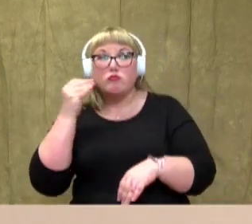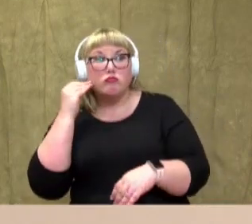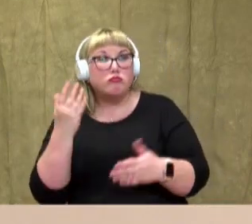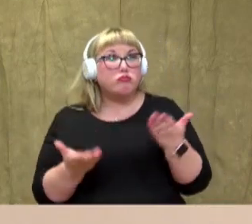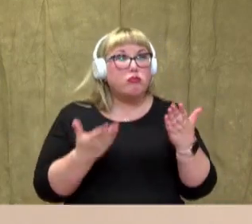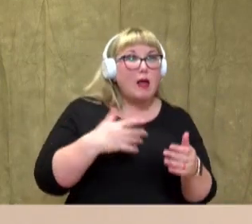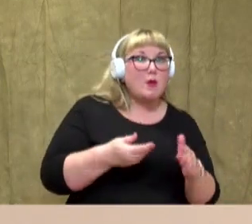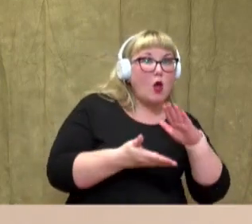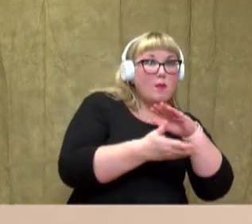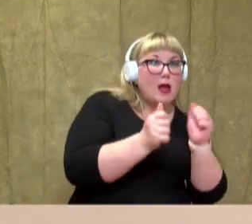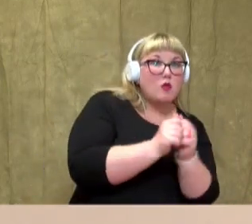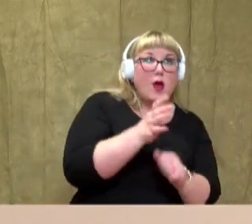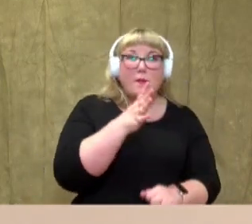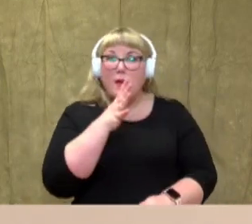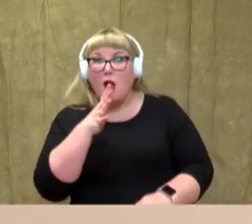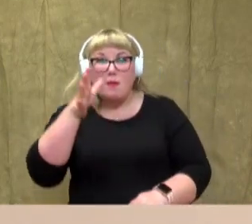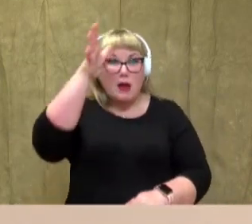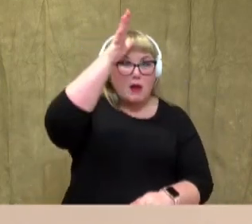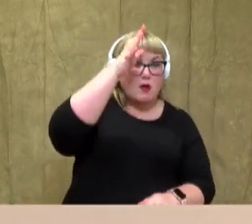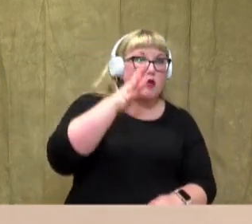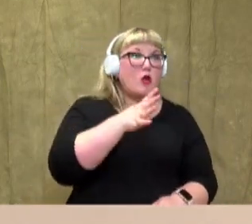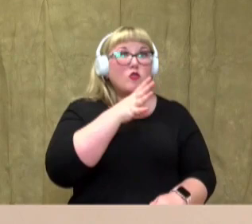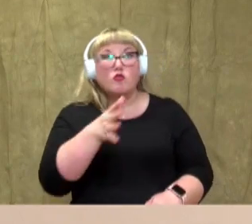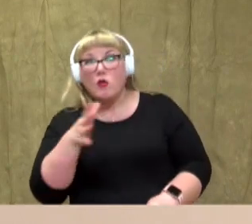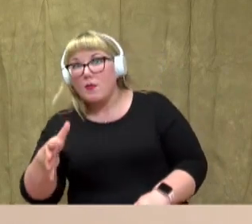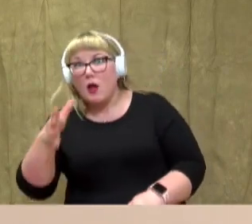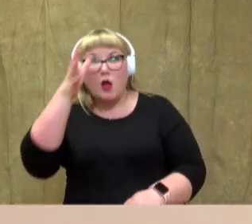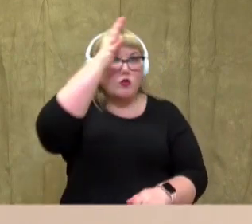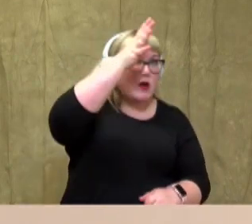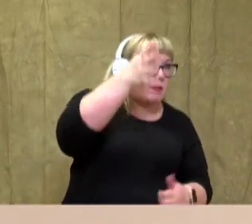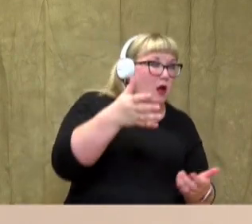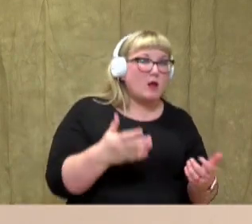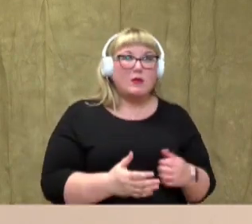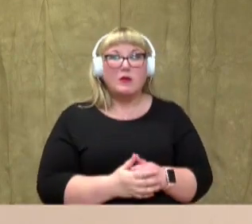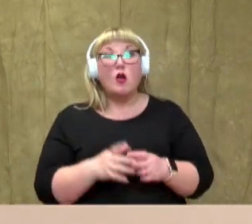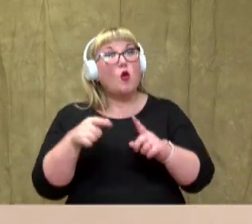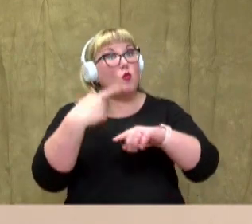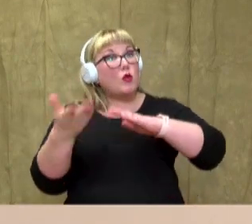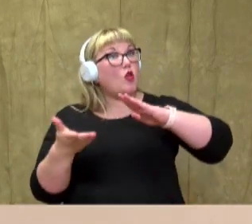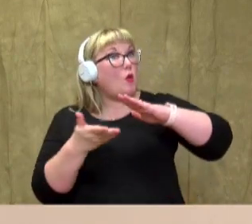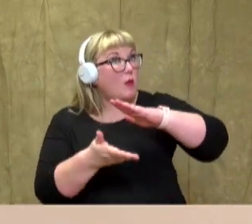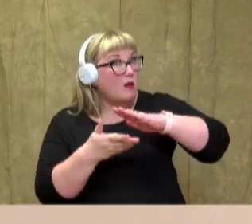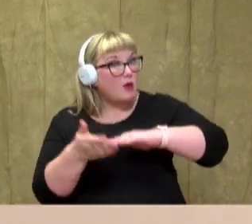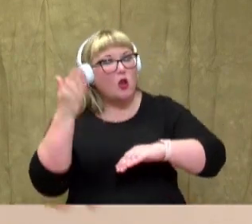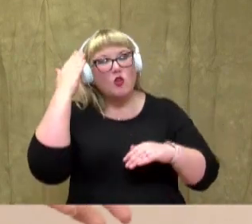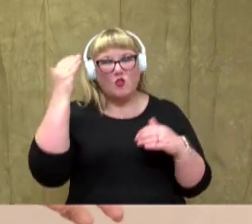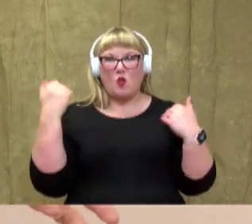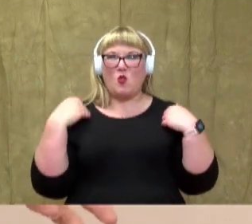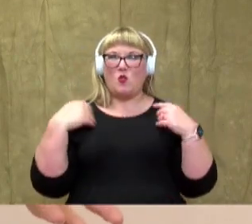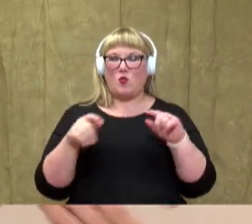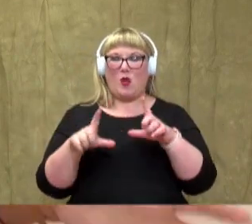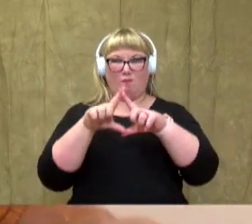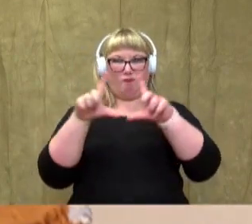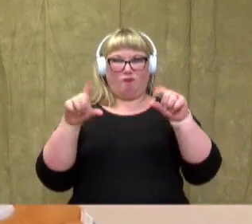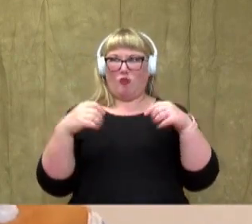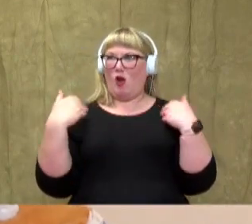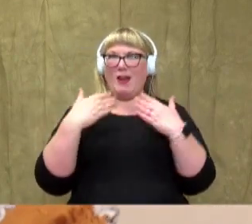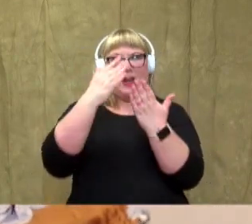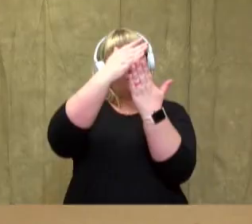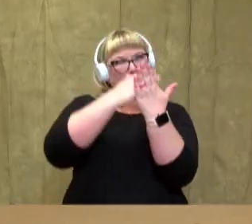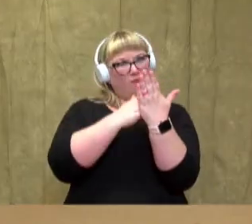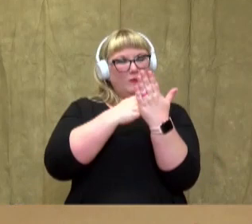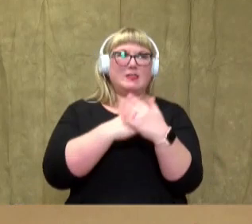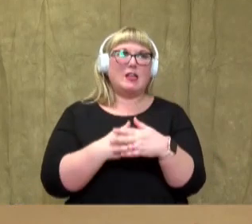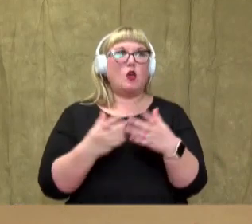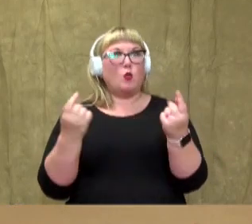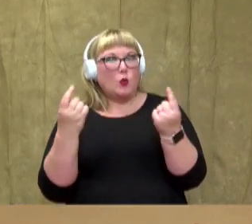you bake with mom or dad or Mimi or Papa. Well, when you bake, you know there's a recipe, right? And the